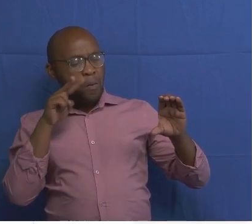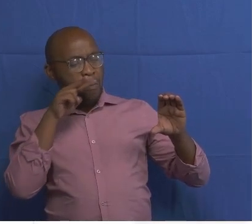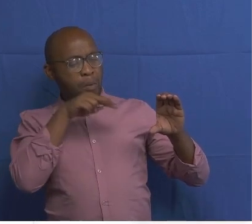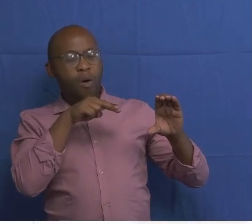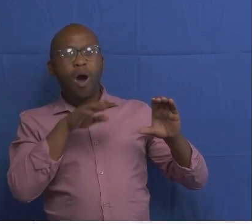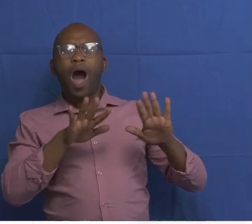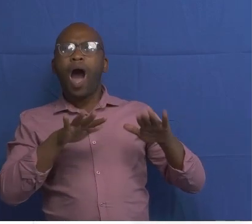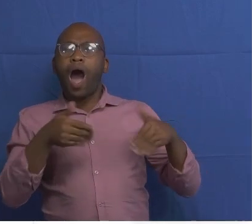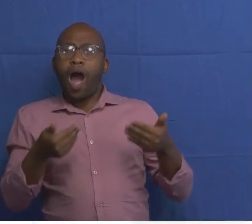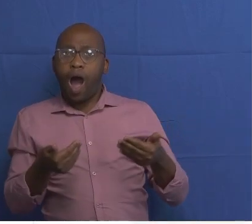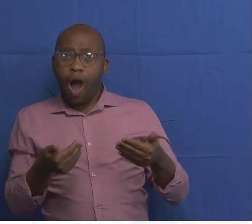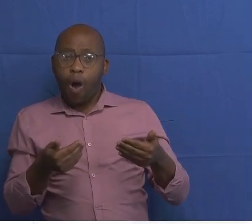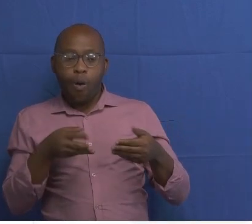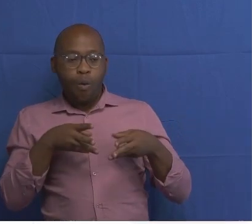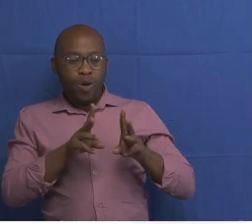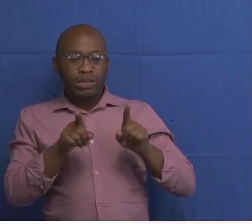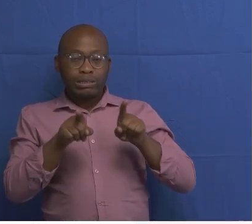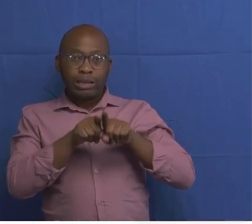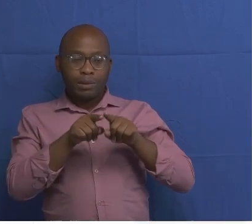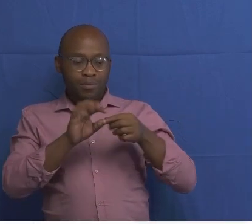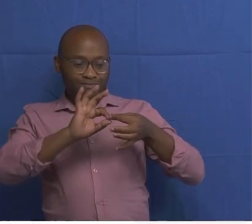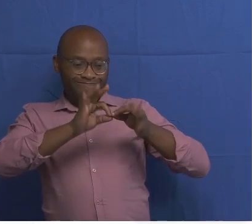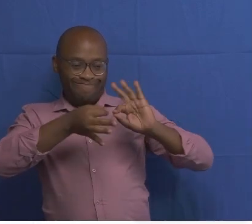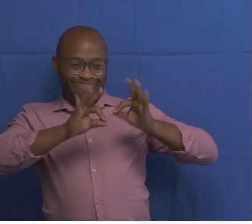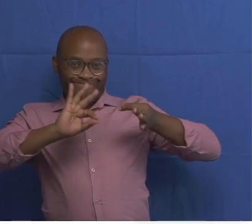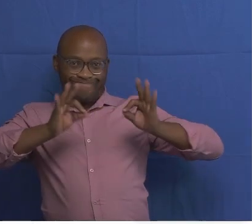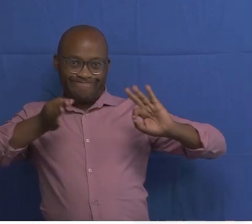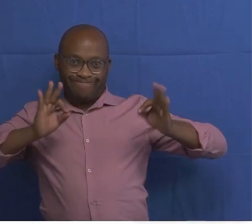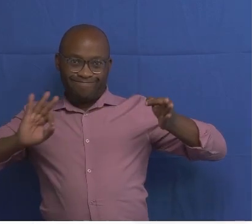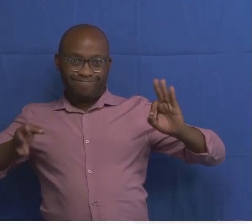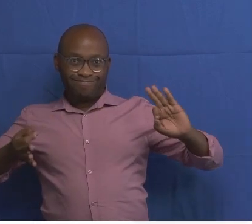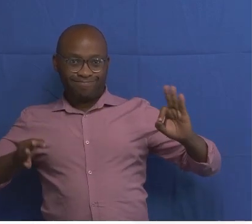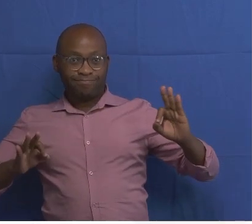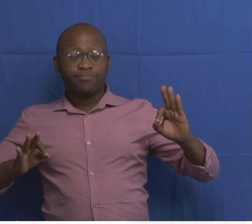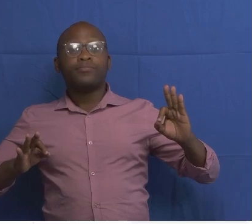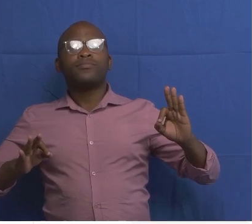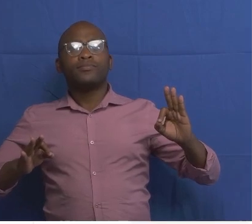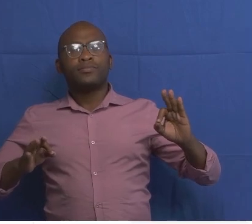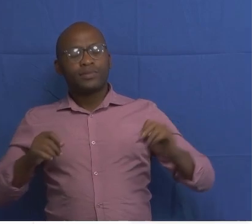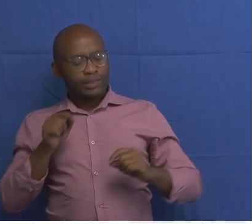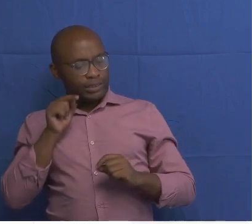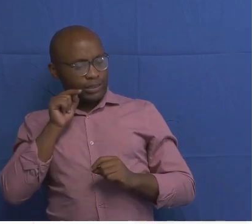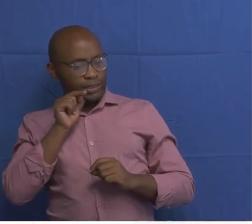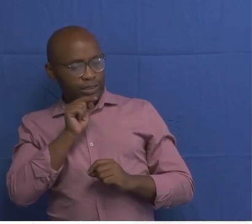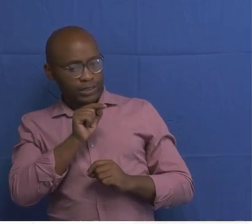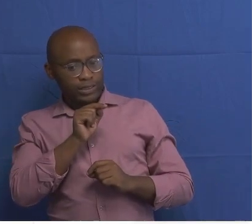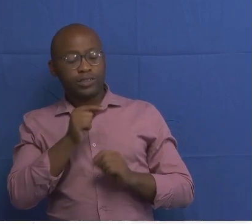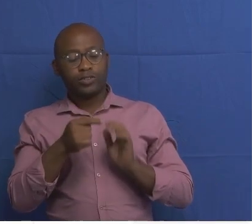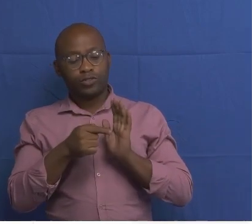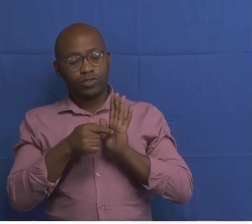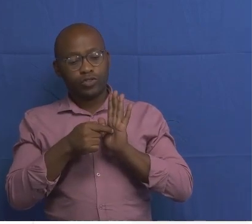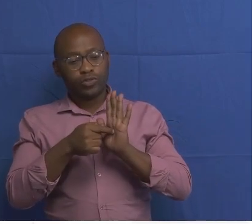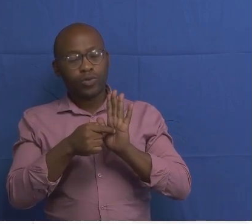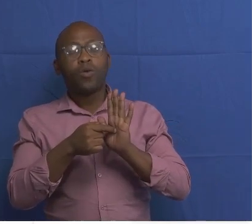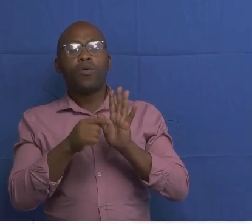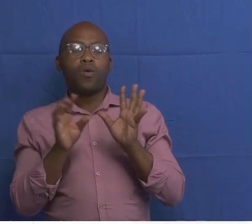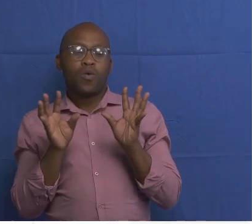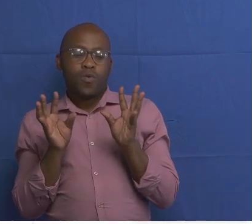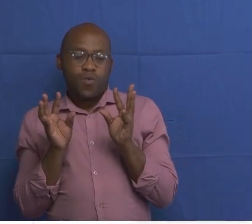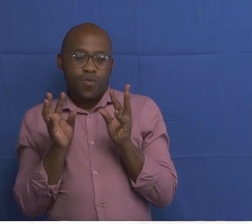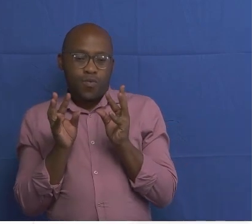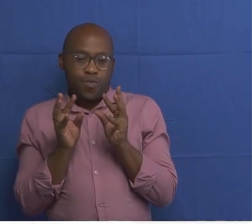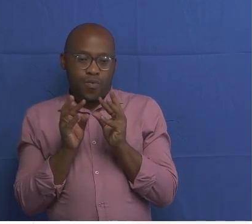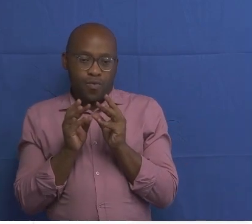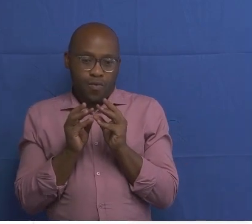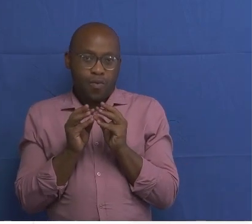this tangled up network of DNA. Now, this chromatin, it then condenses in order to